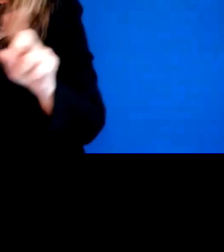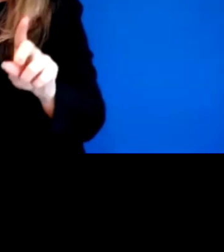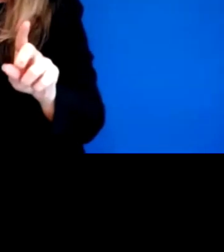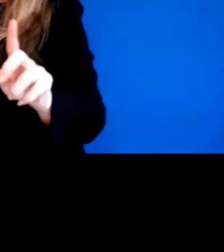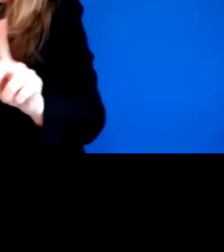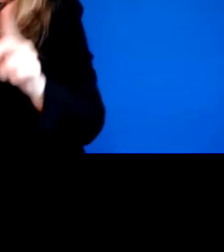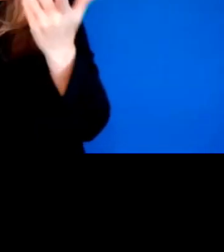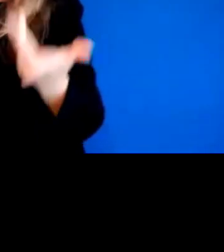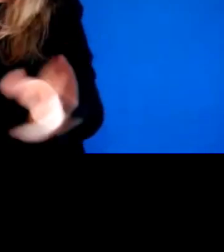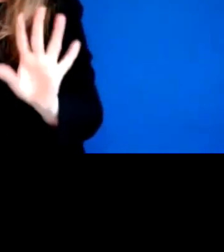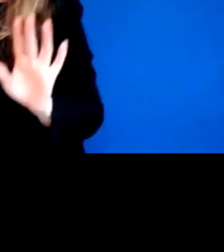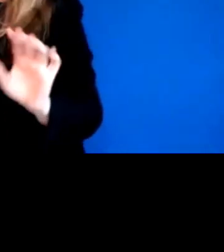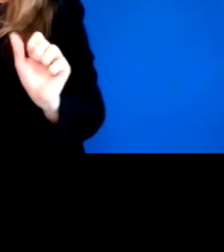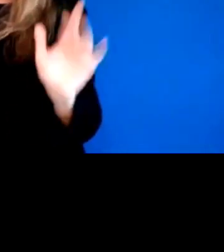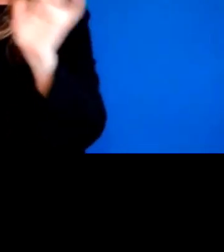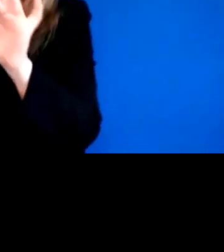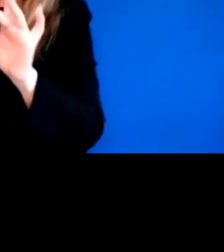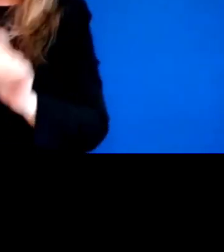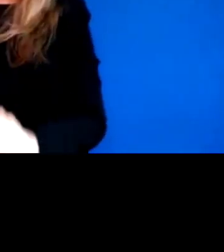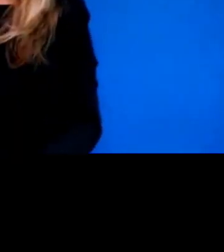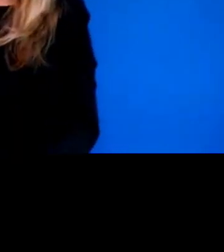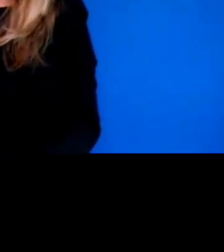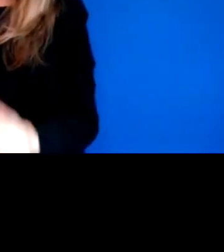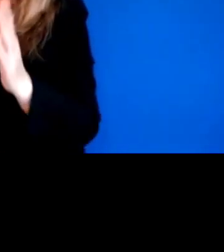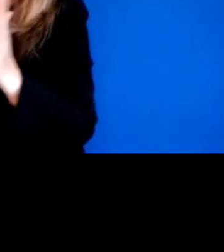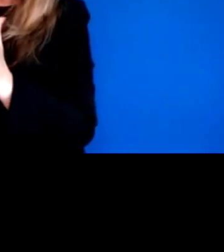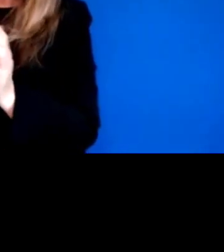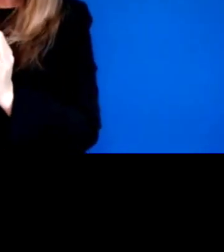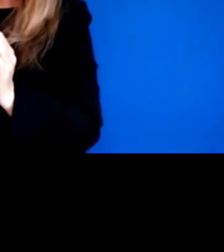email or to visit their website.